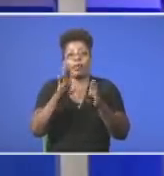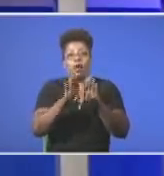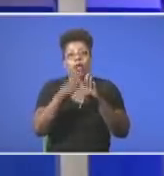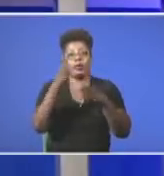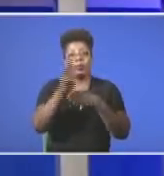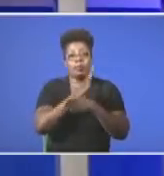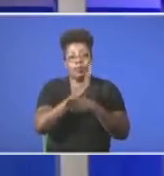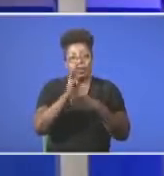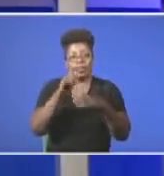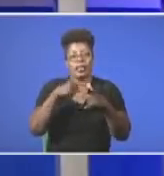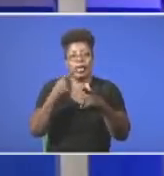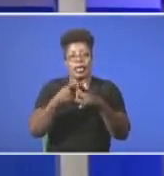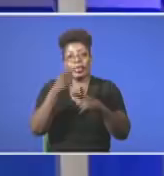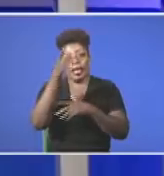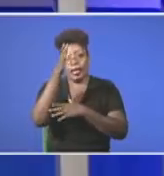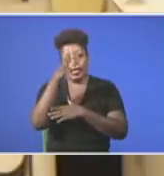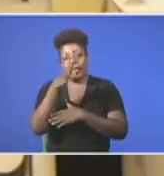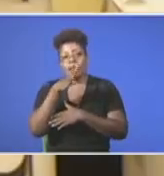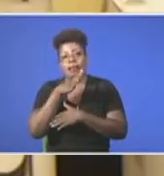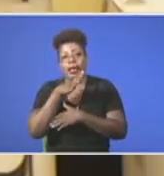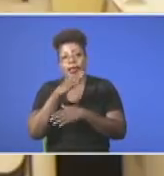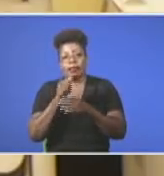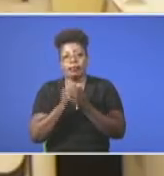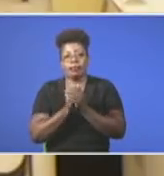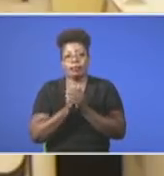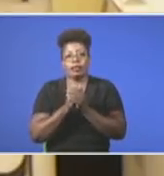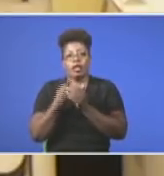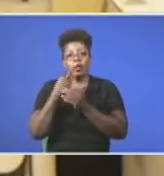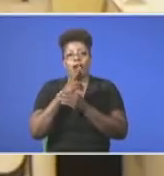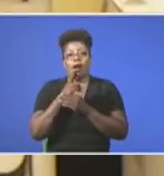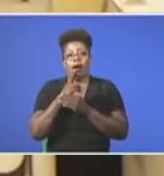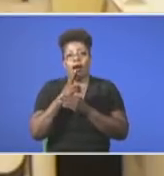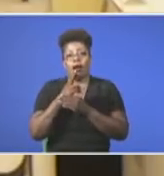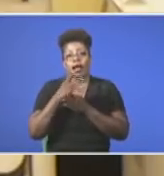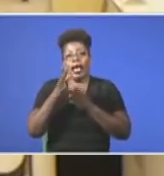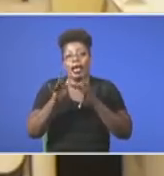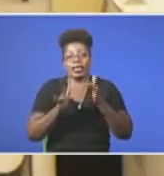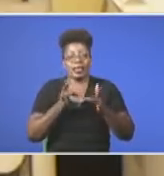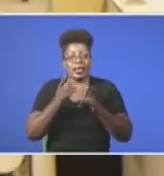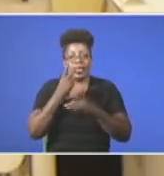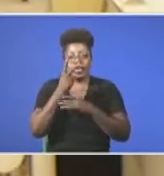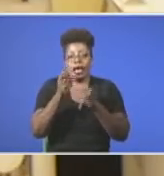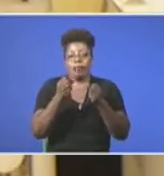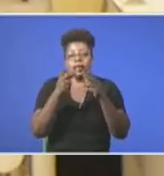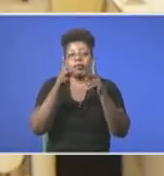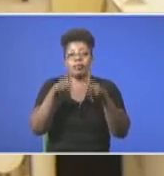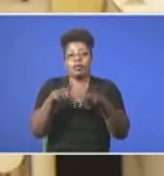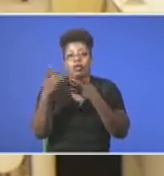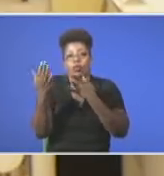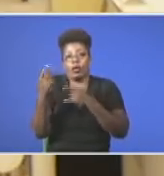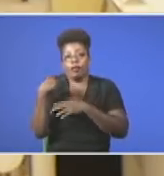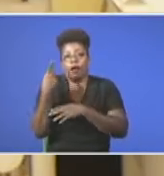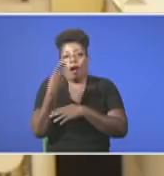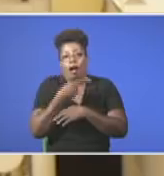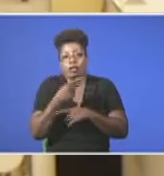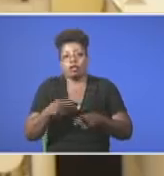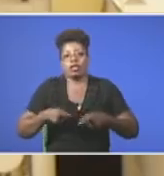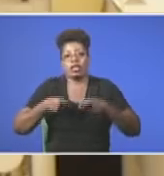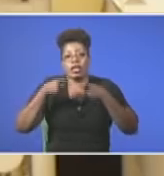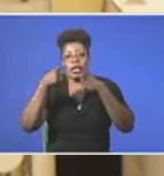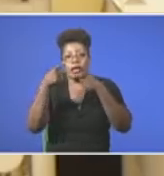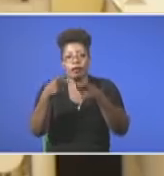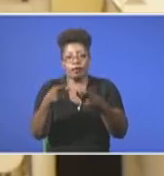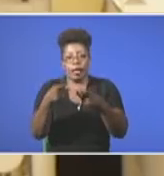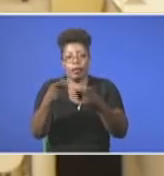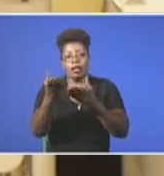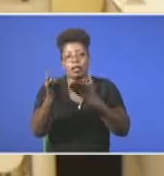businesses than men. We're excited to see how many people are just waiting for us to be able to give them the services